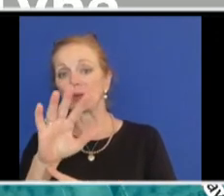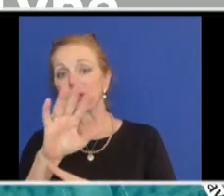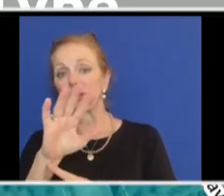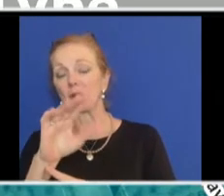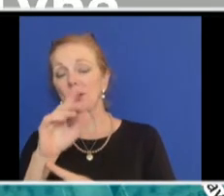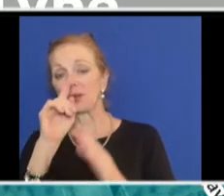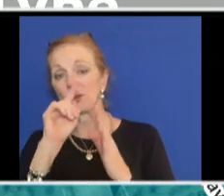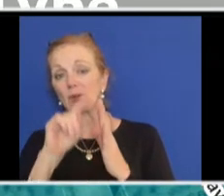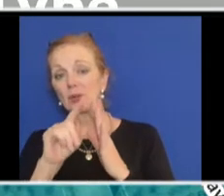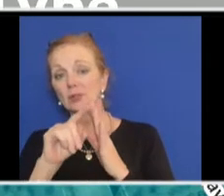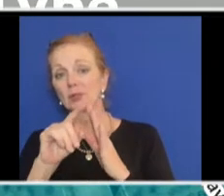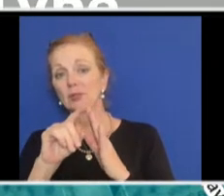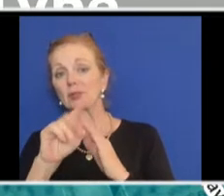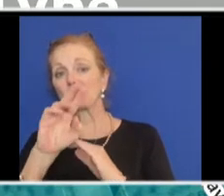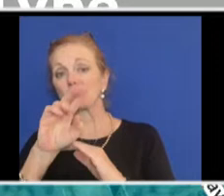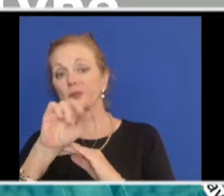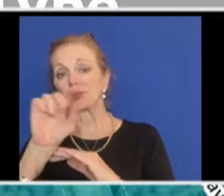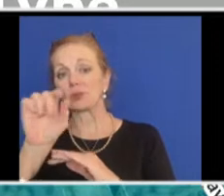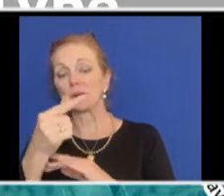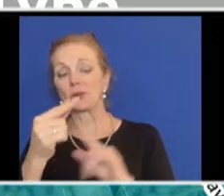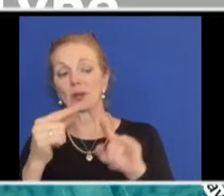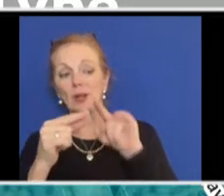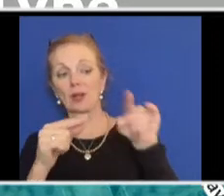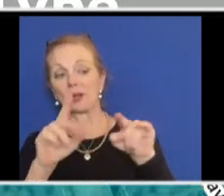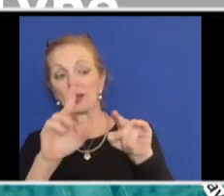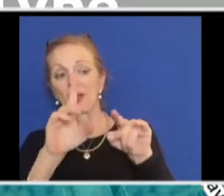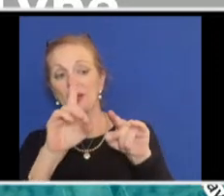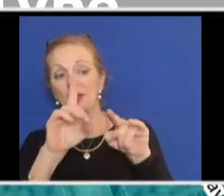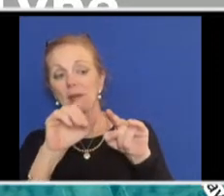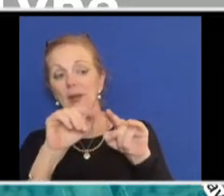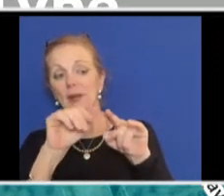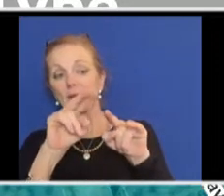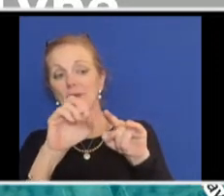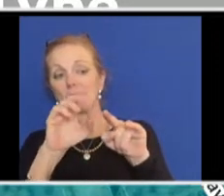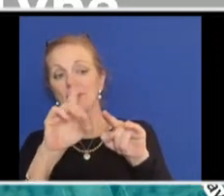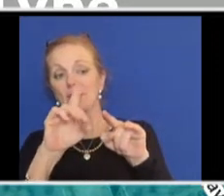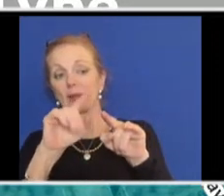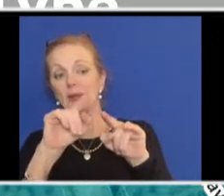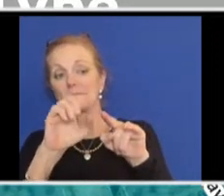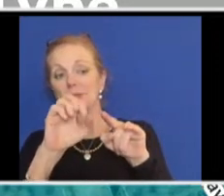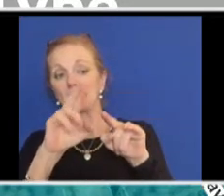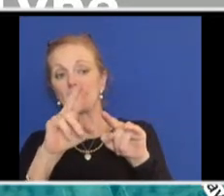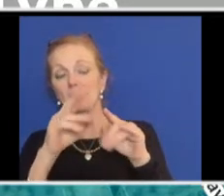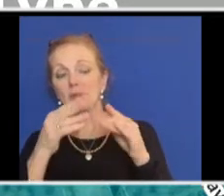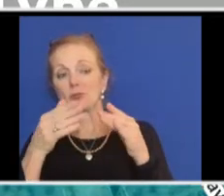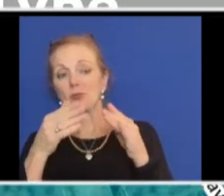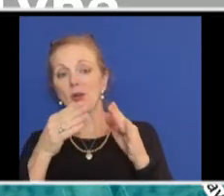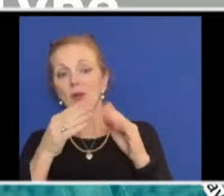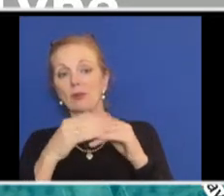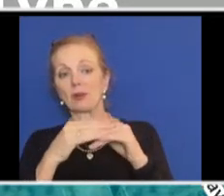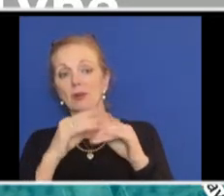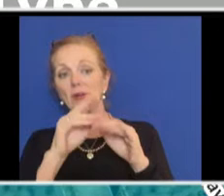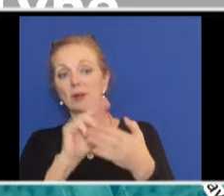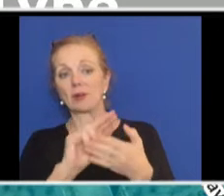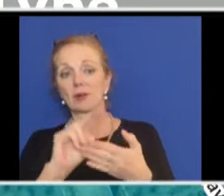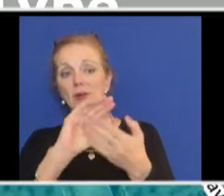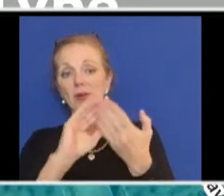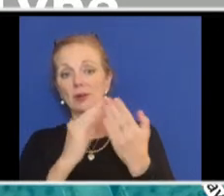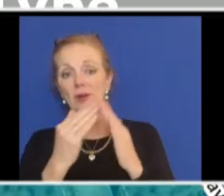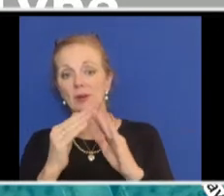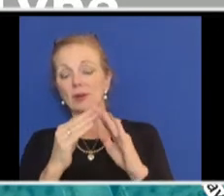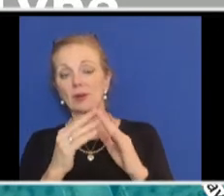research zoning back there on David Taylor Thrive whoever that large employment center in the University City